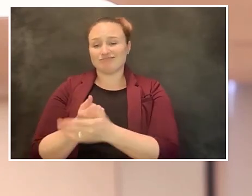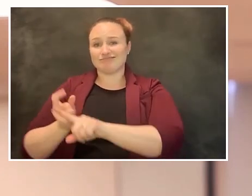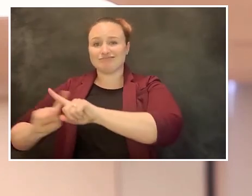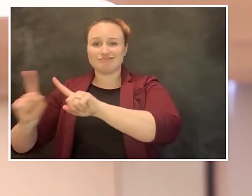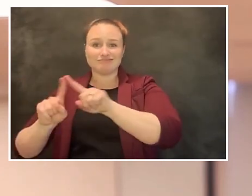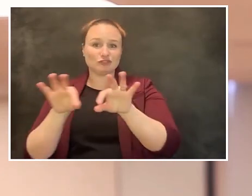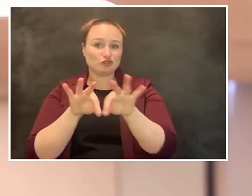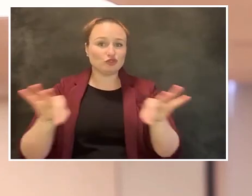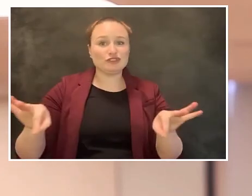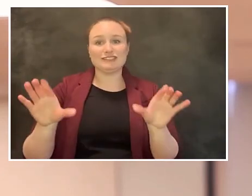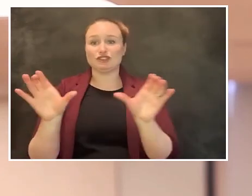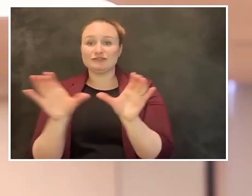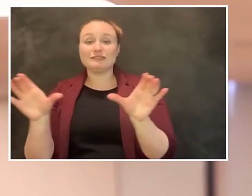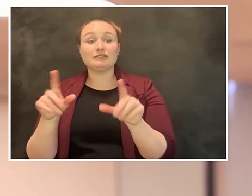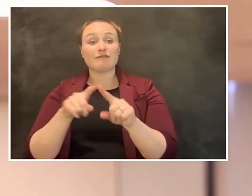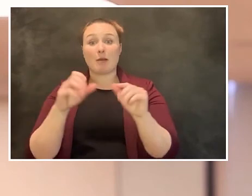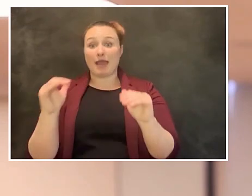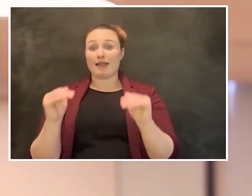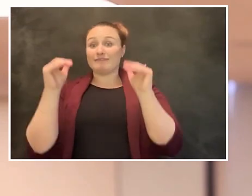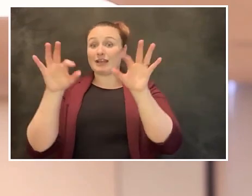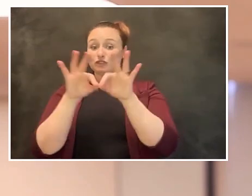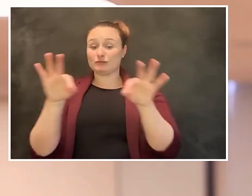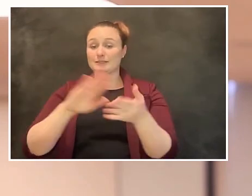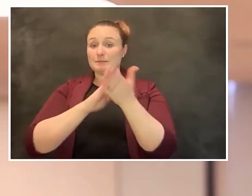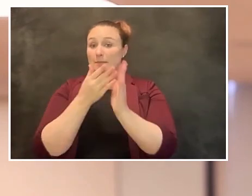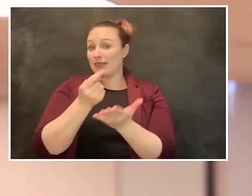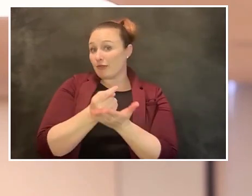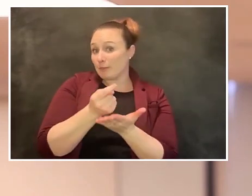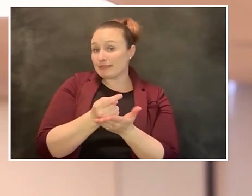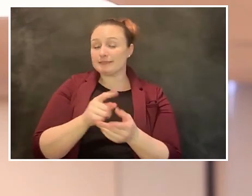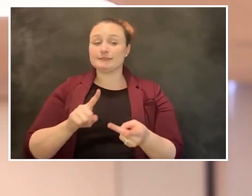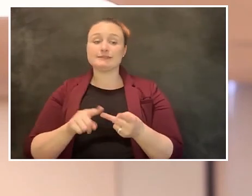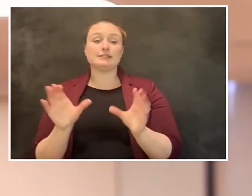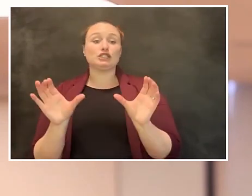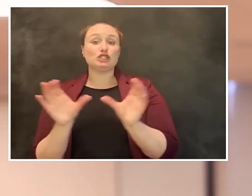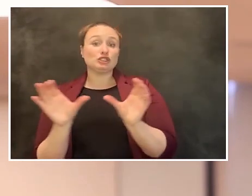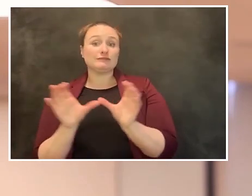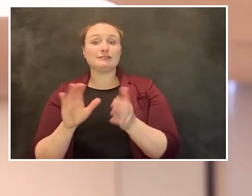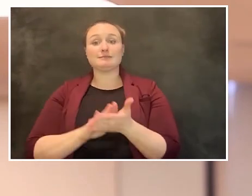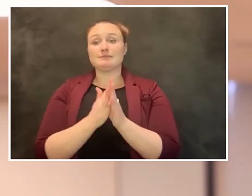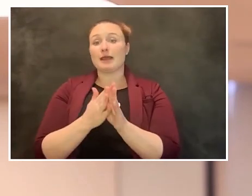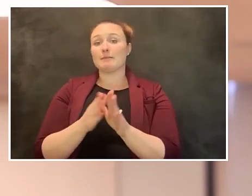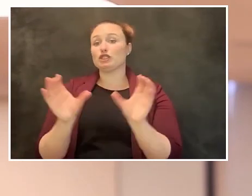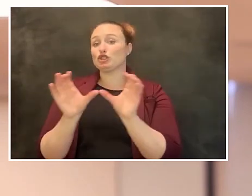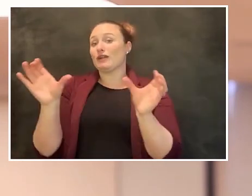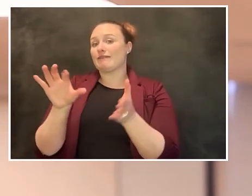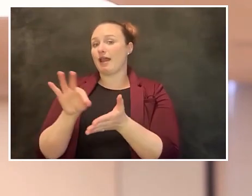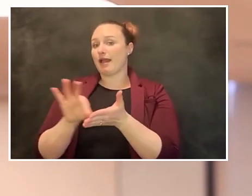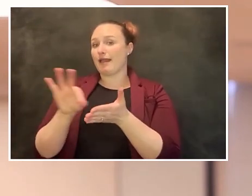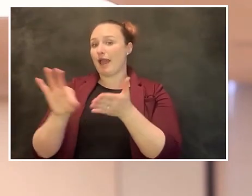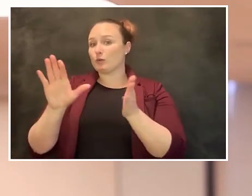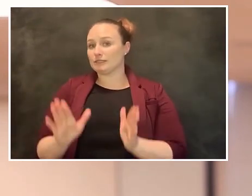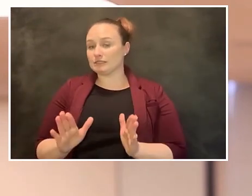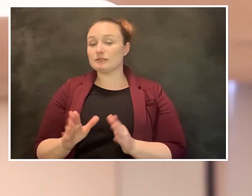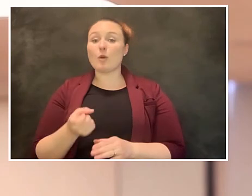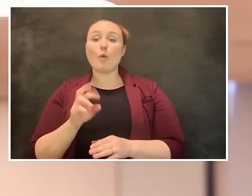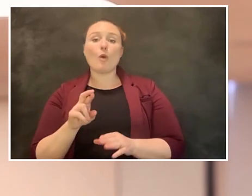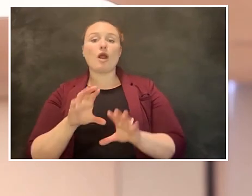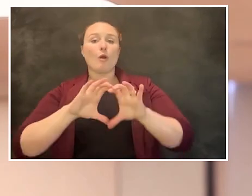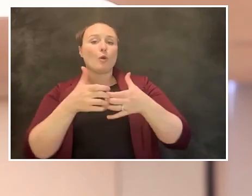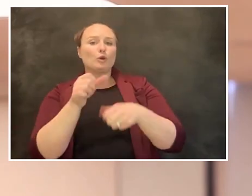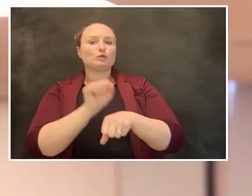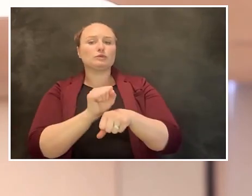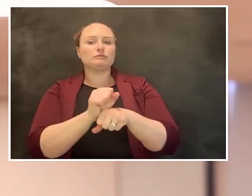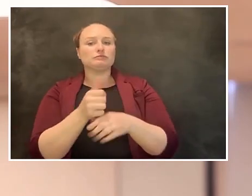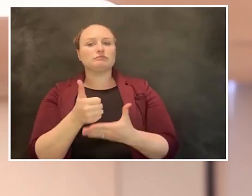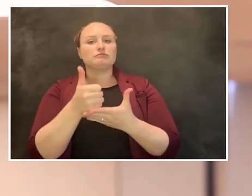certificates, from advanced degrees to become therapists, to certificates to become certified accountants, to coursework to strengthen their own